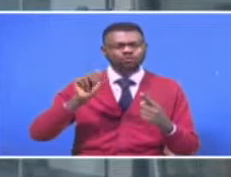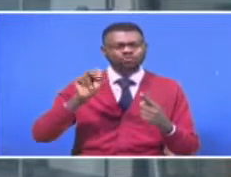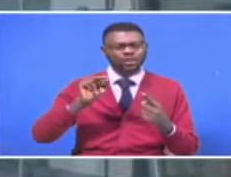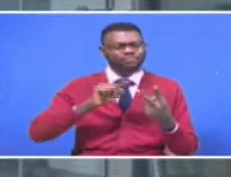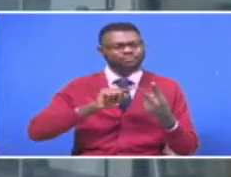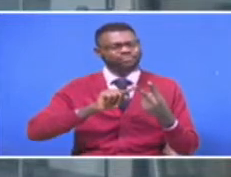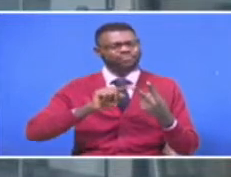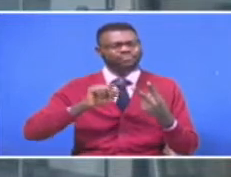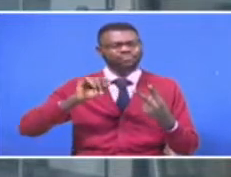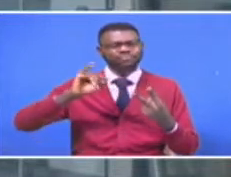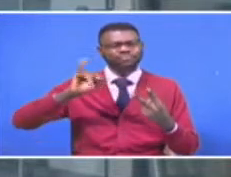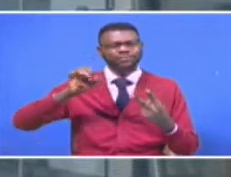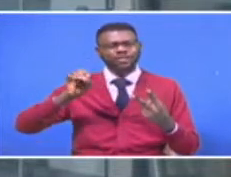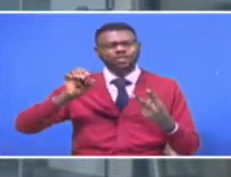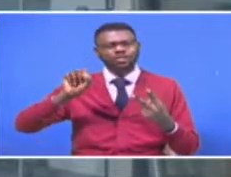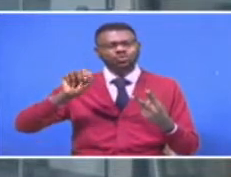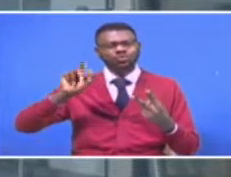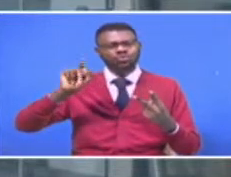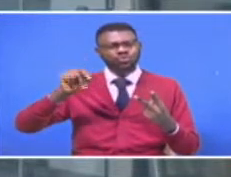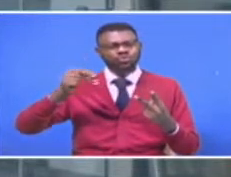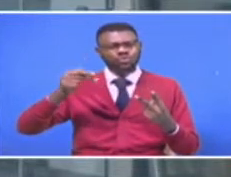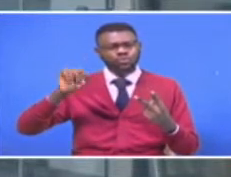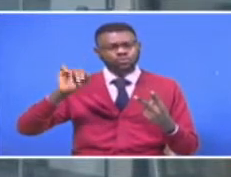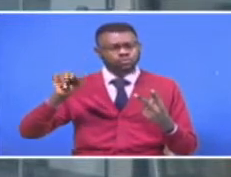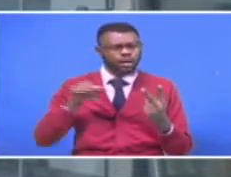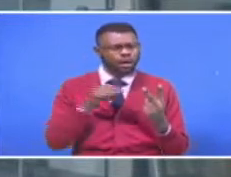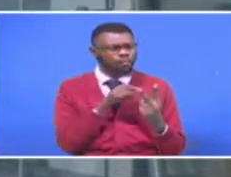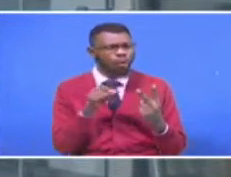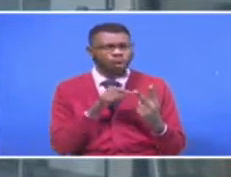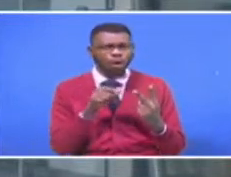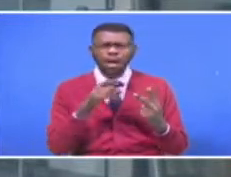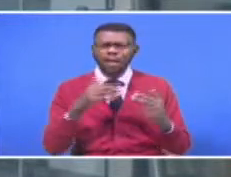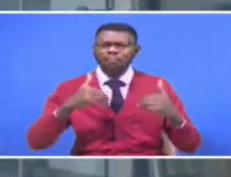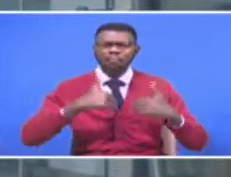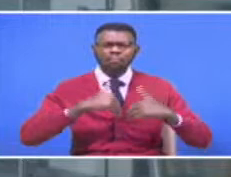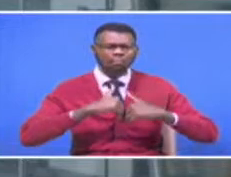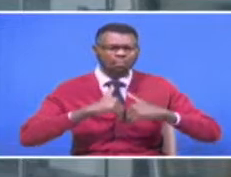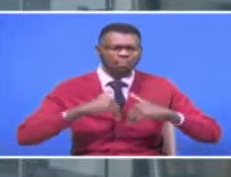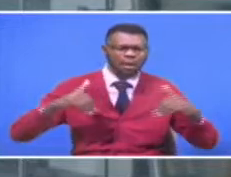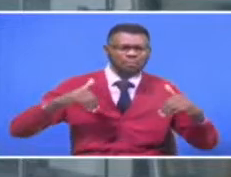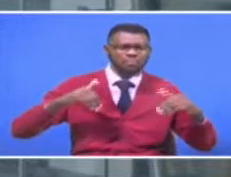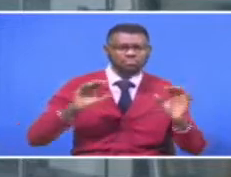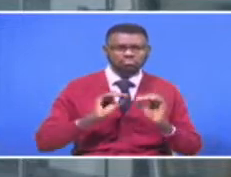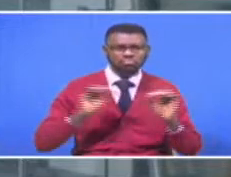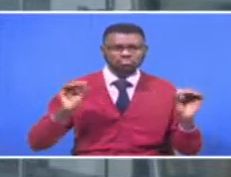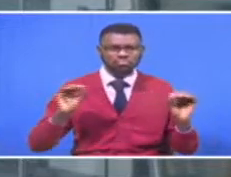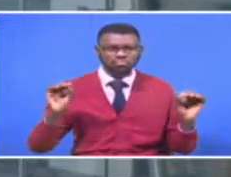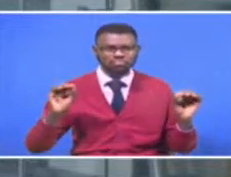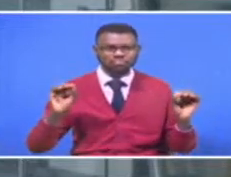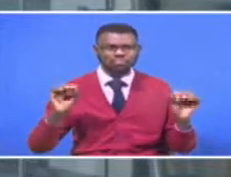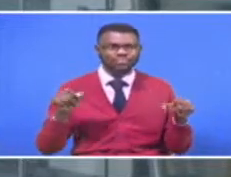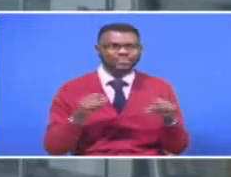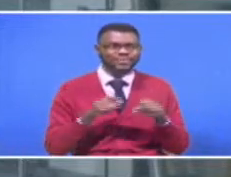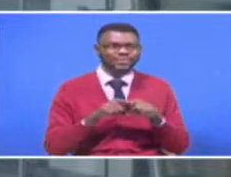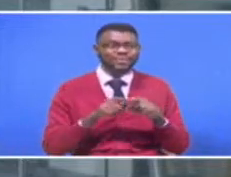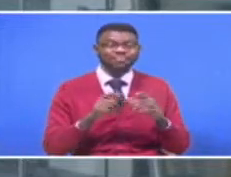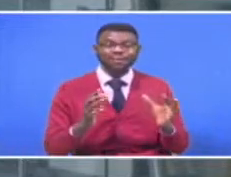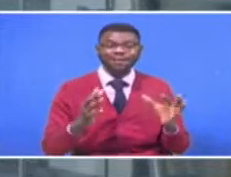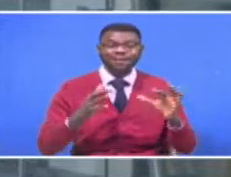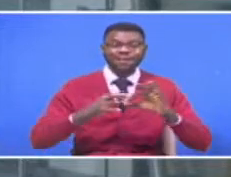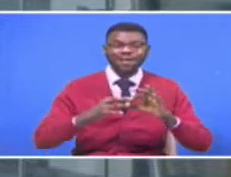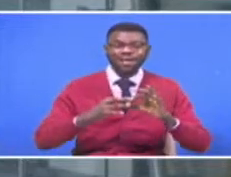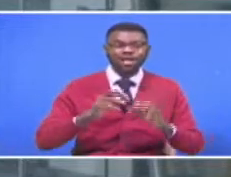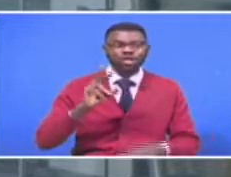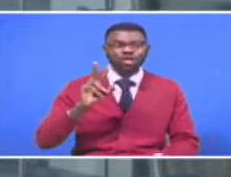Cheruto, who in their words cannot fathom separation from each other, and who are united in 2020